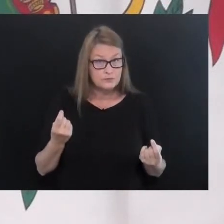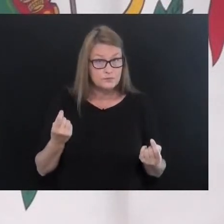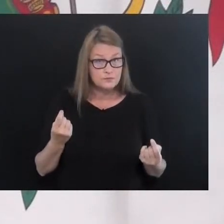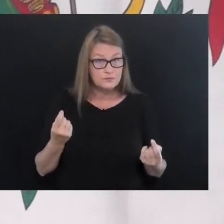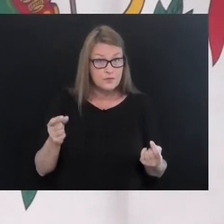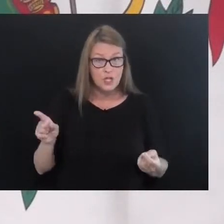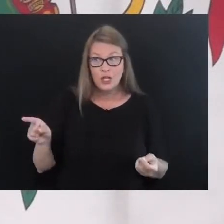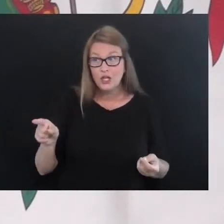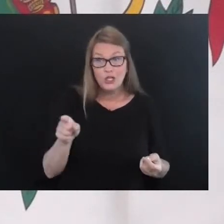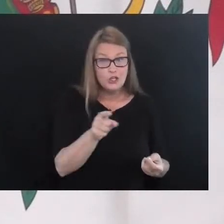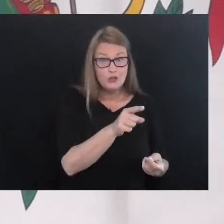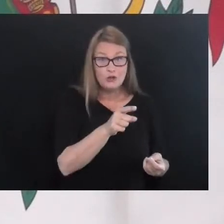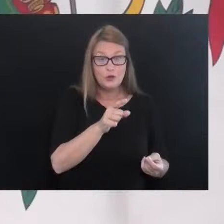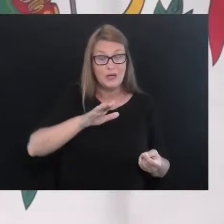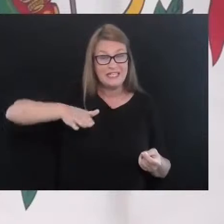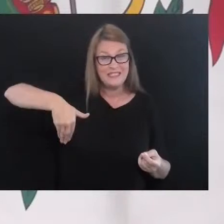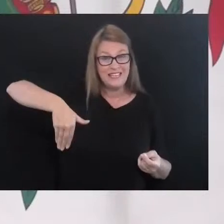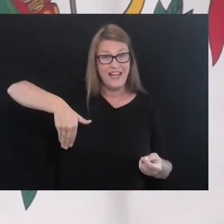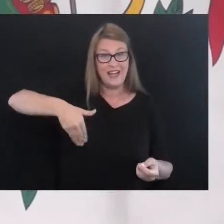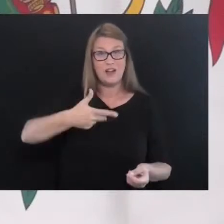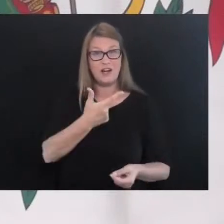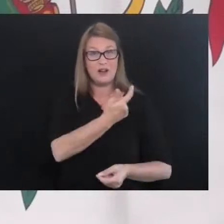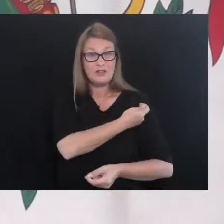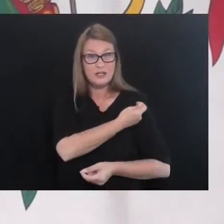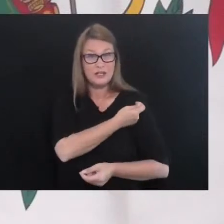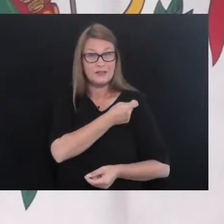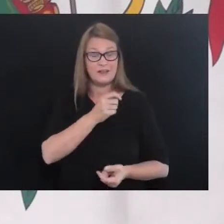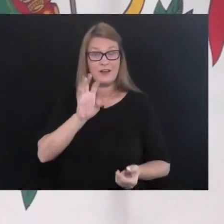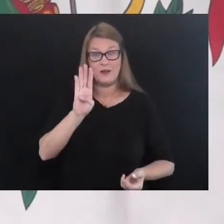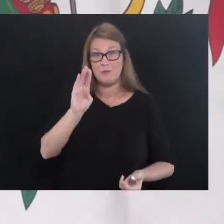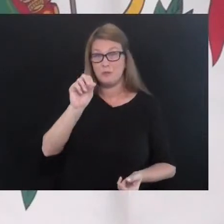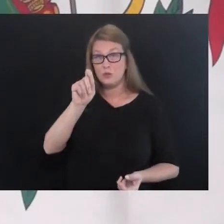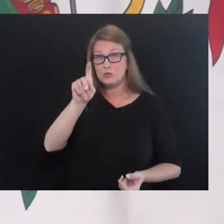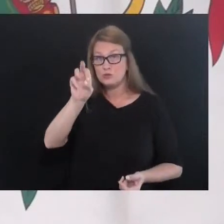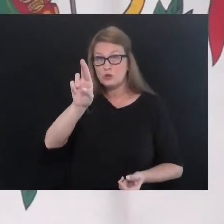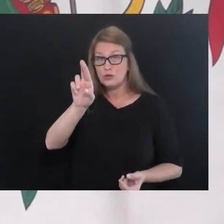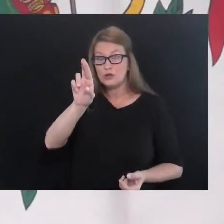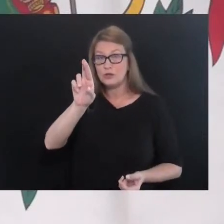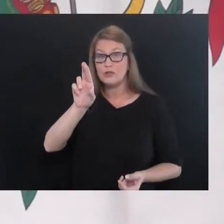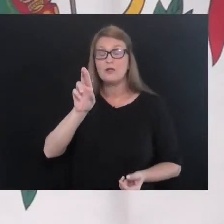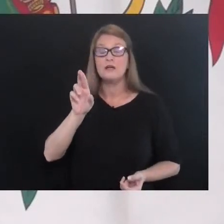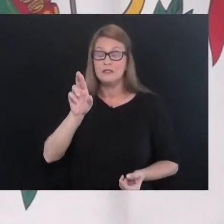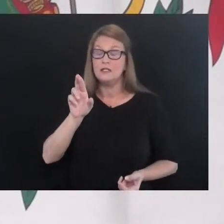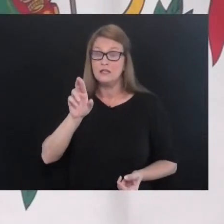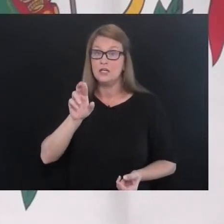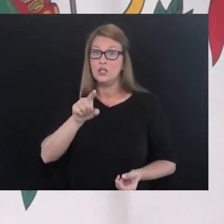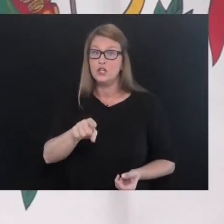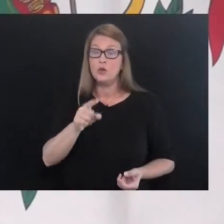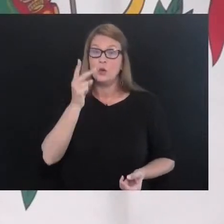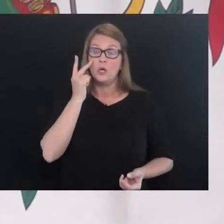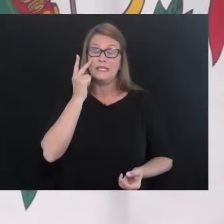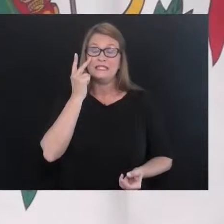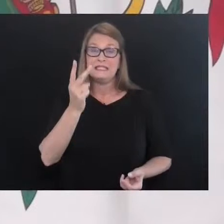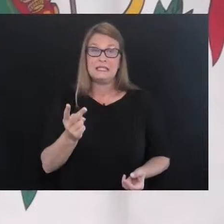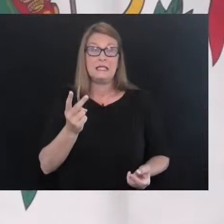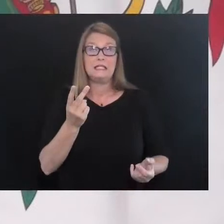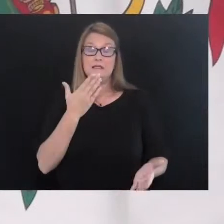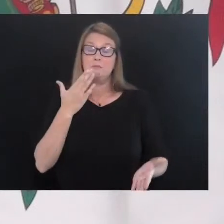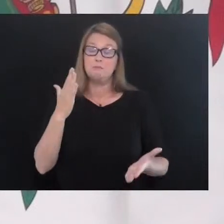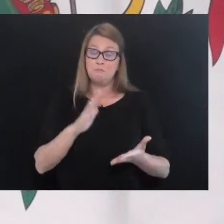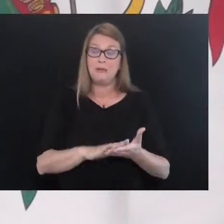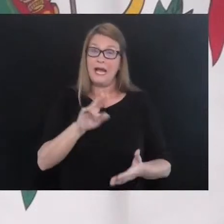If you don't run to the fire right now and get your booster shots, and you're going to hear some depressing